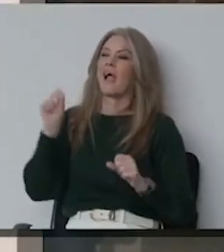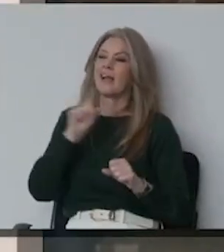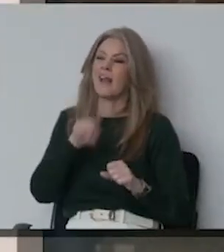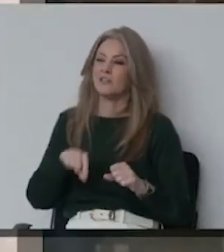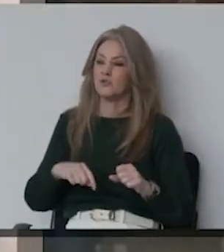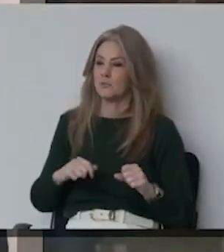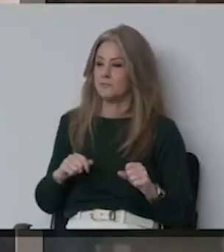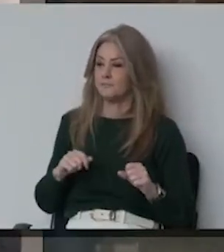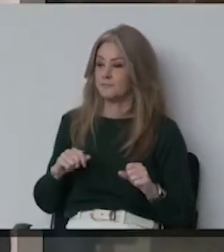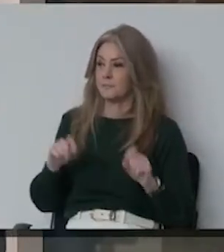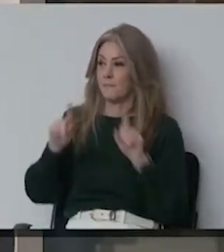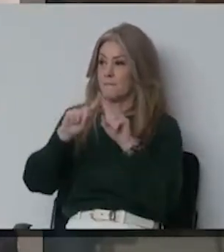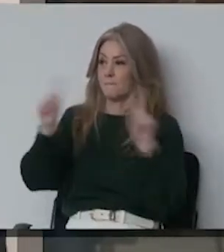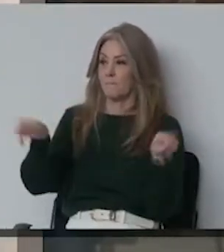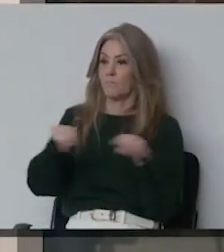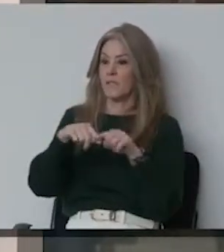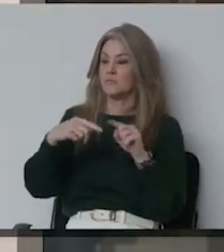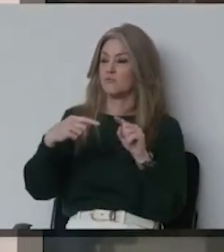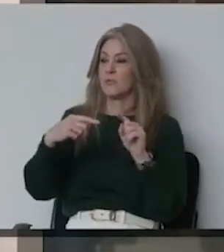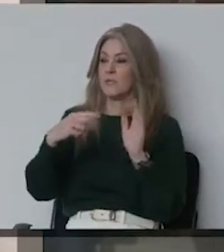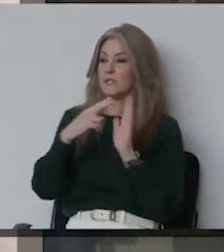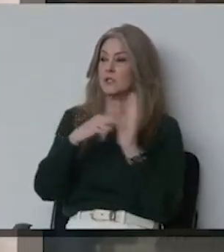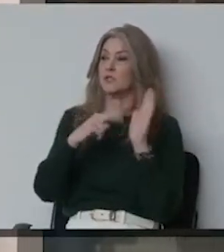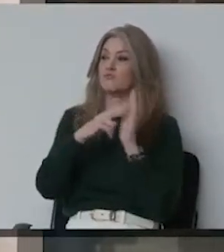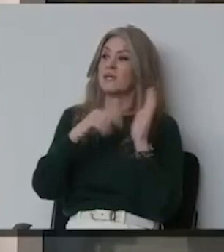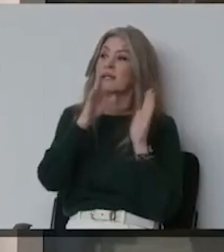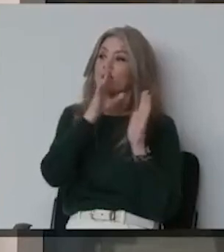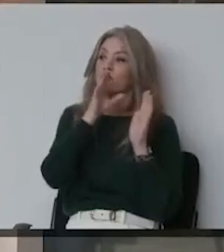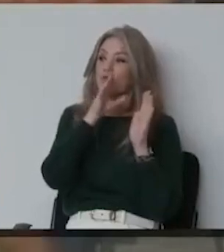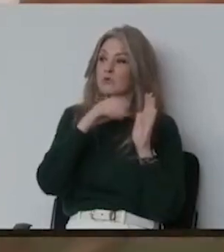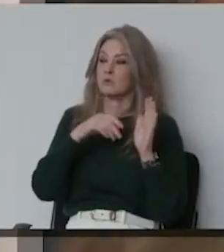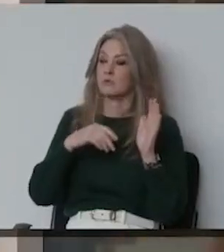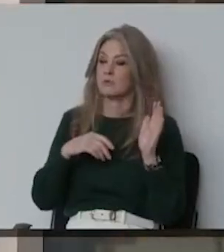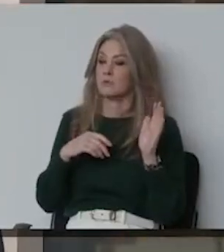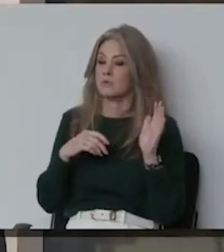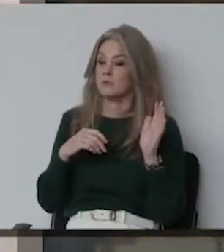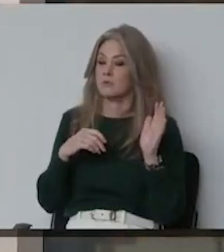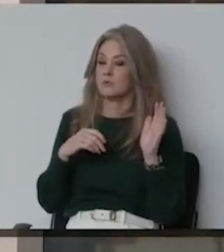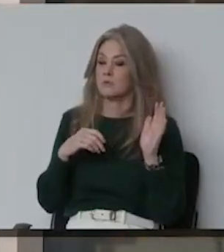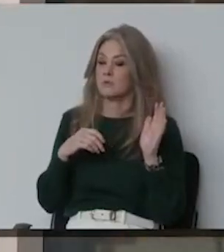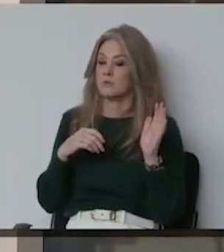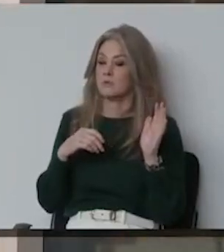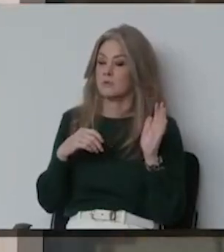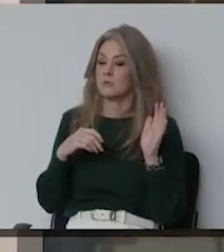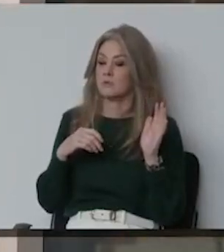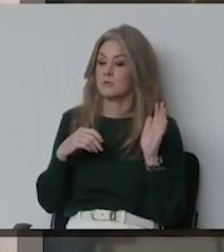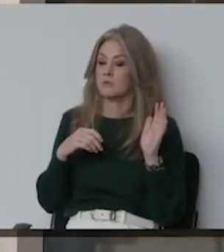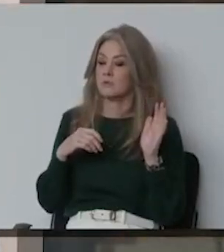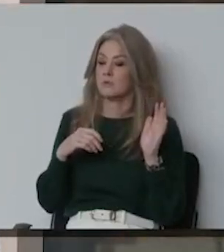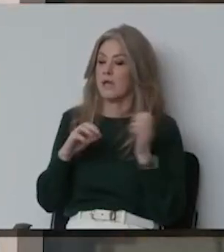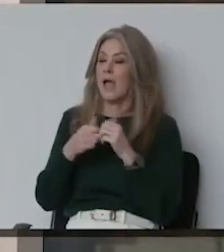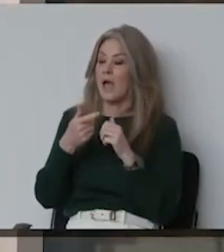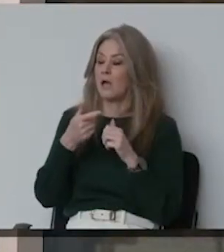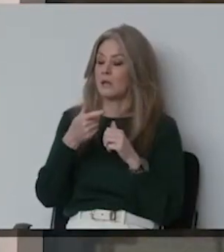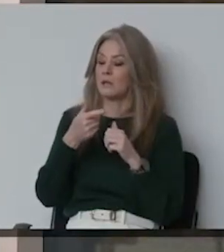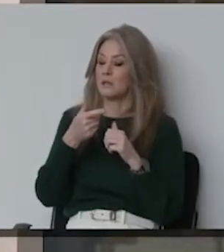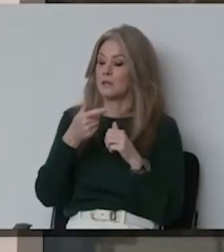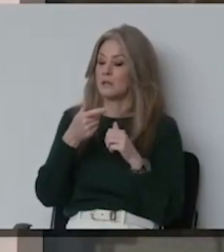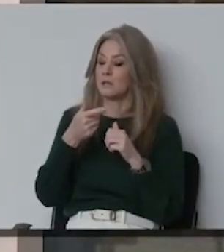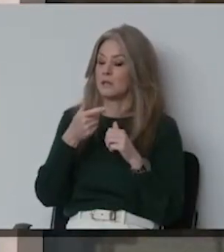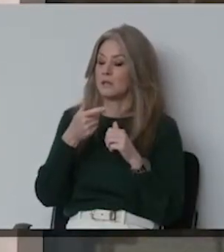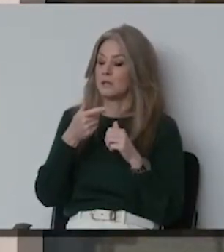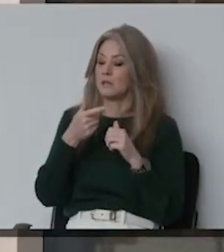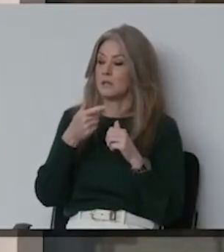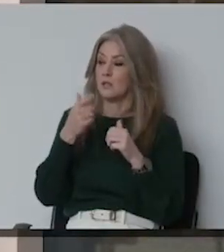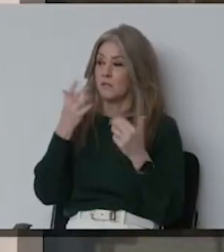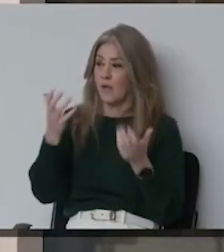So a screen reader user, and thank you, Nicole. So the question is, how does a screen reader user, wouldn't they